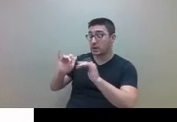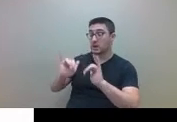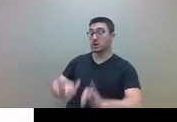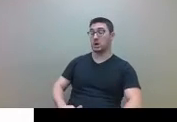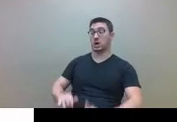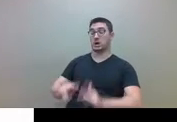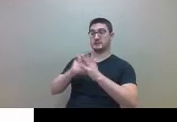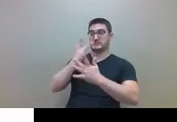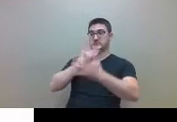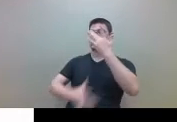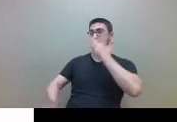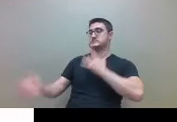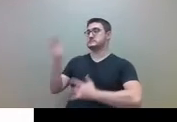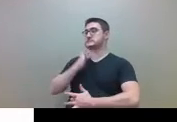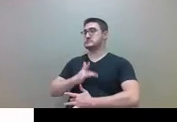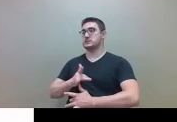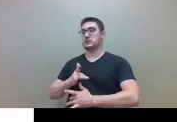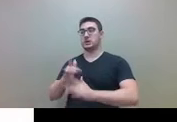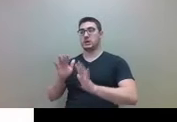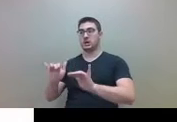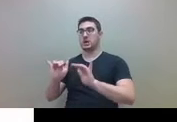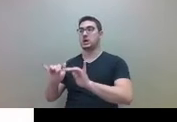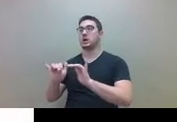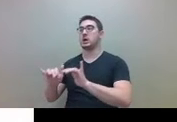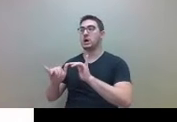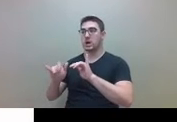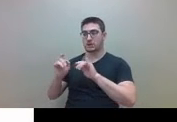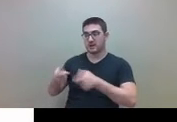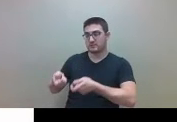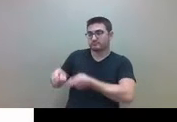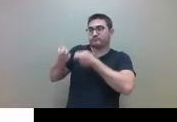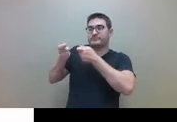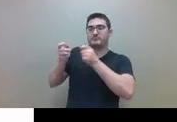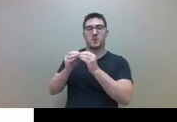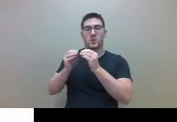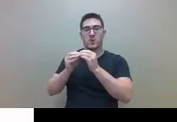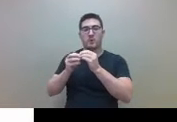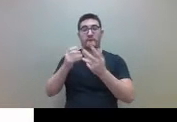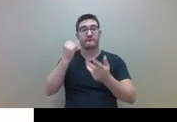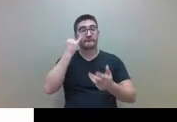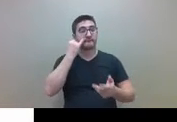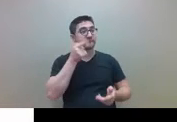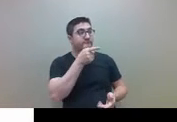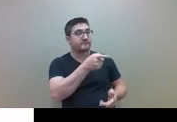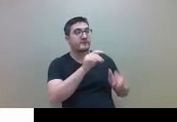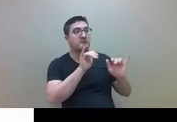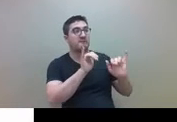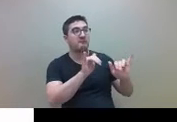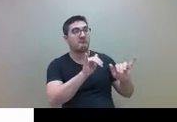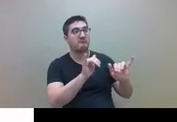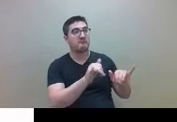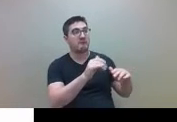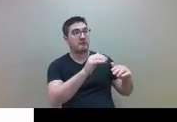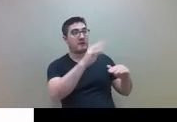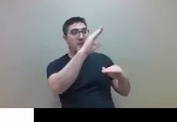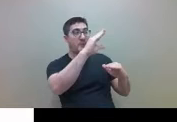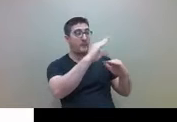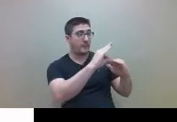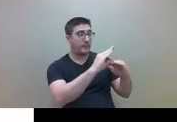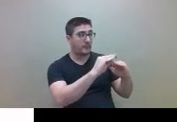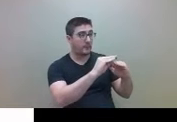into balance. Okay. If you're not a spiritual person, okay, that's maybe not so important to